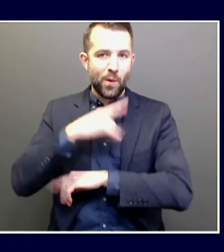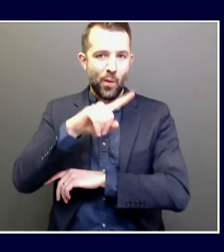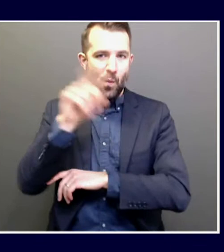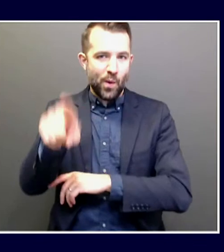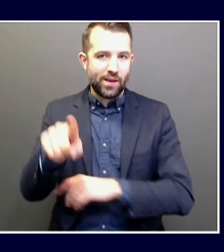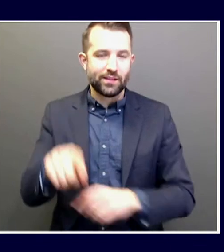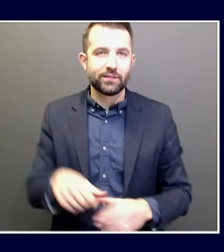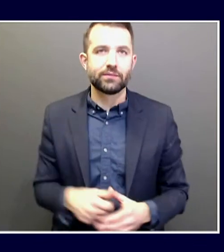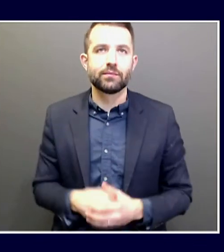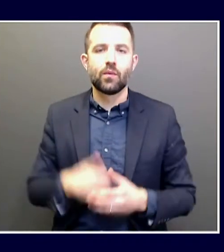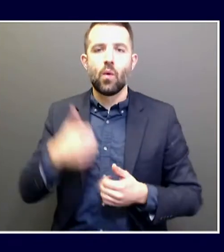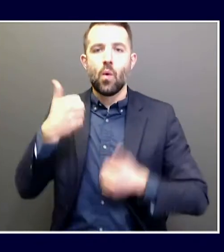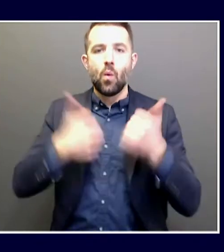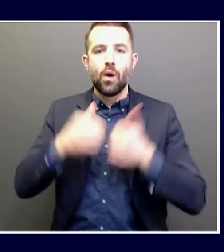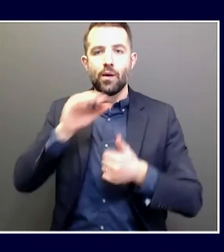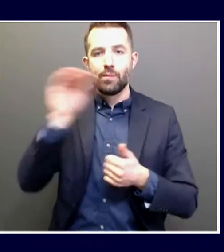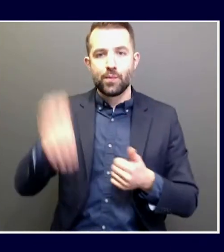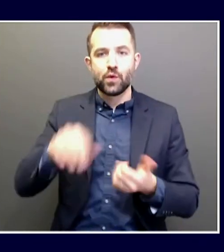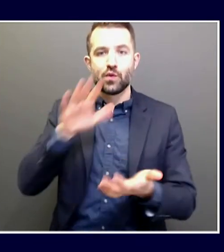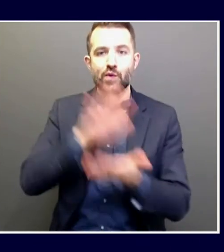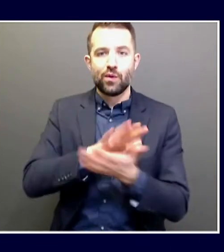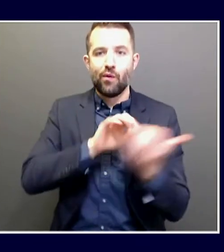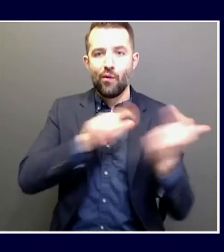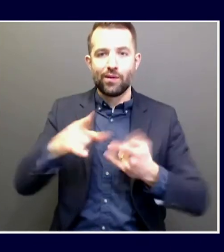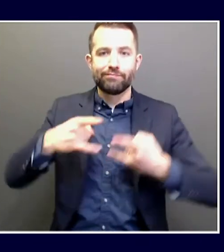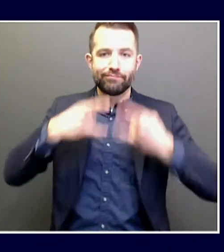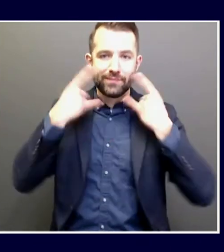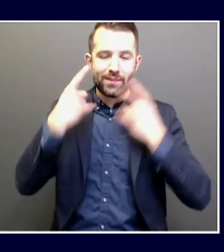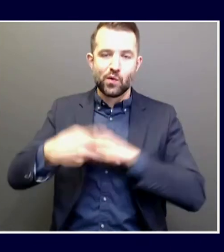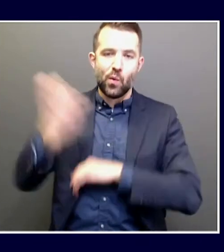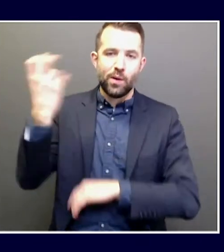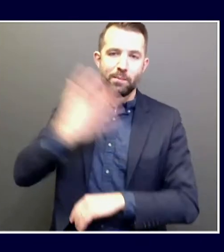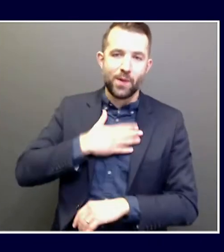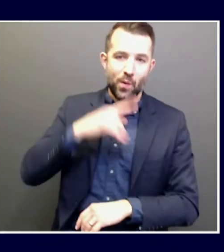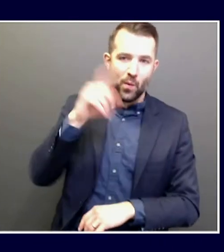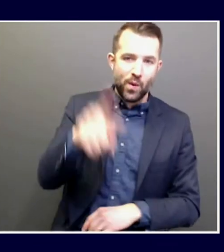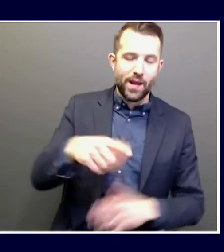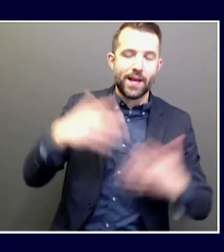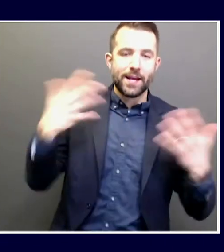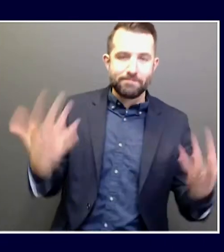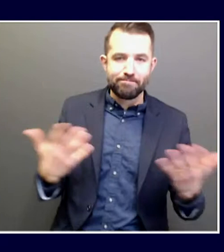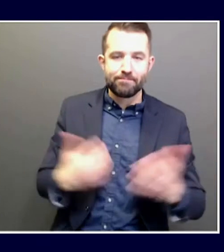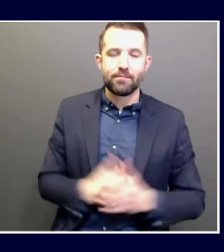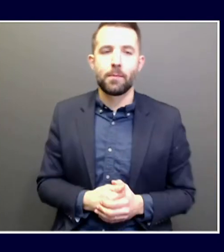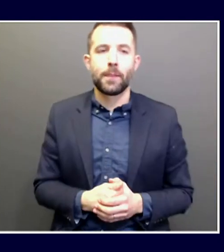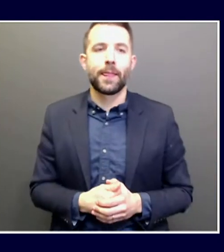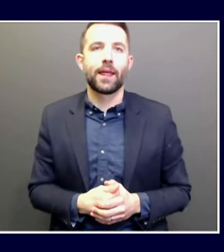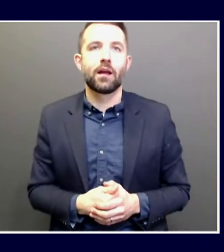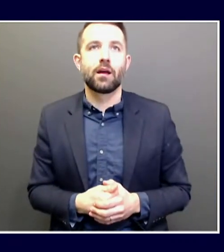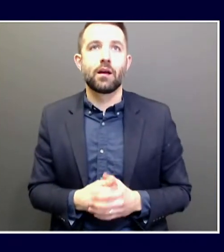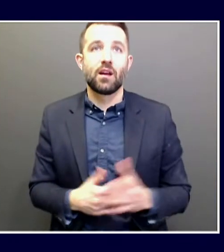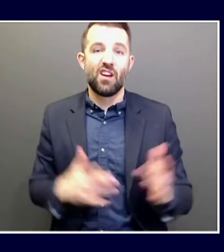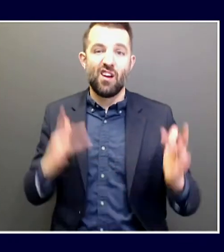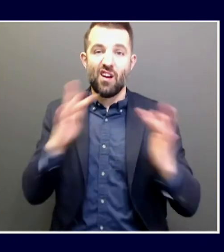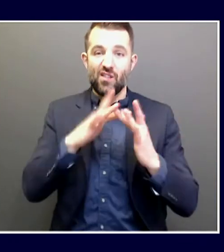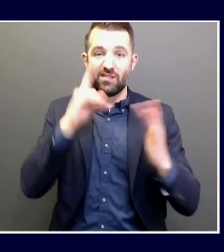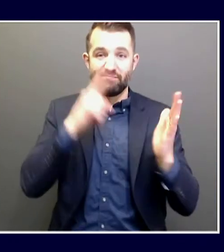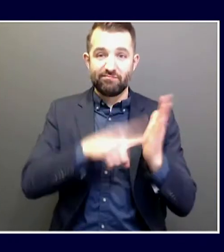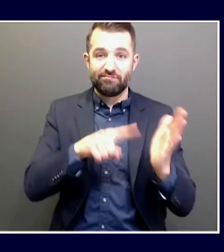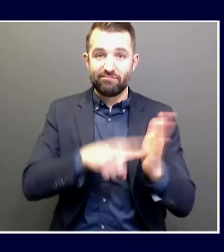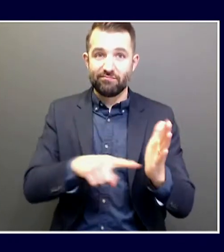masking, but following up on that, I imagine that the challenges of contact tracing are the same, whether a